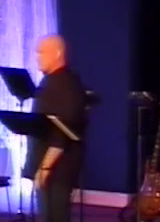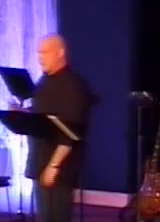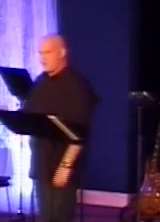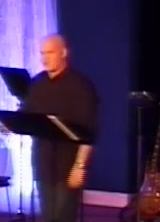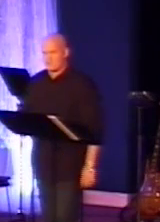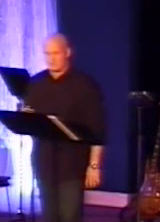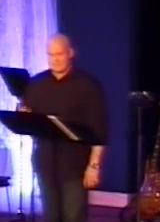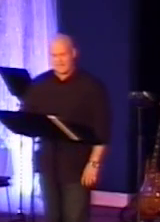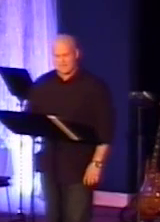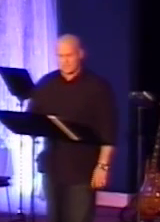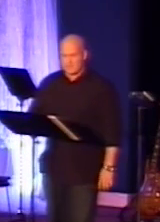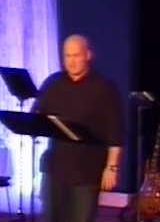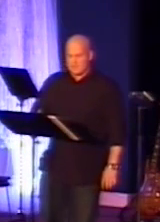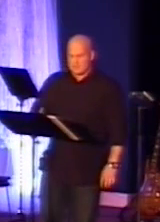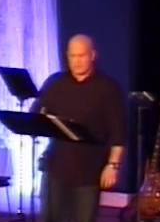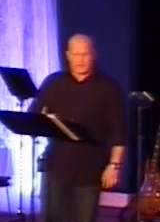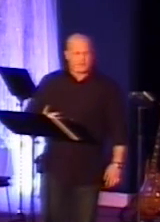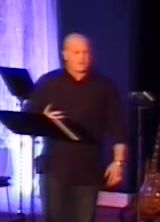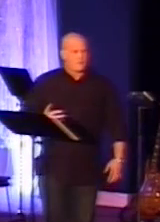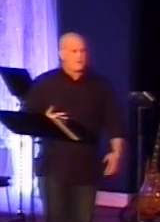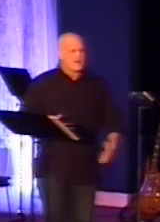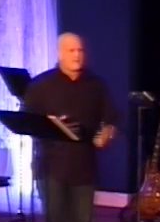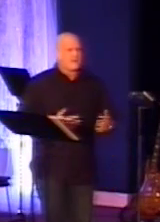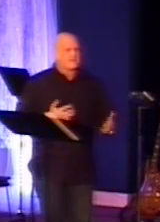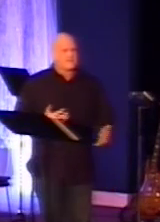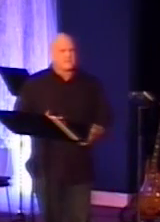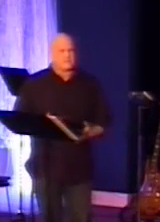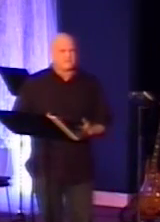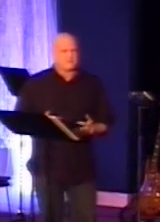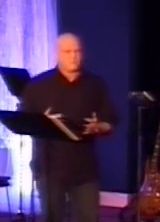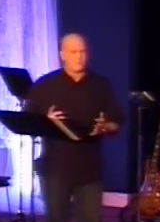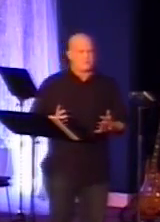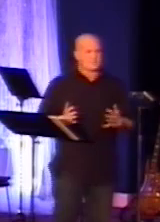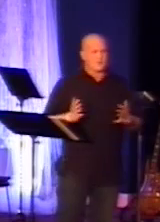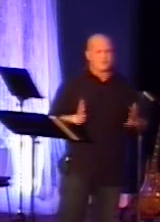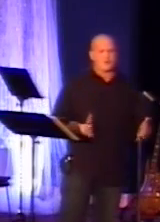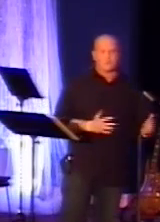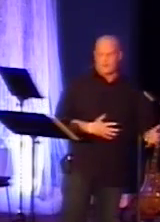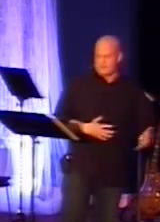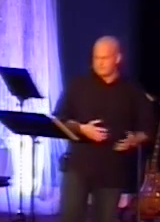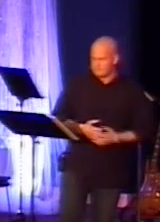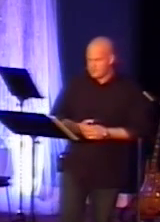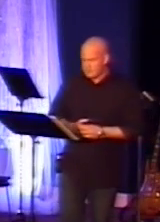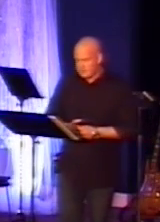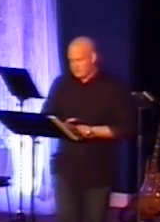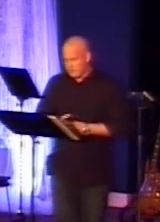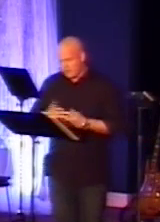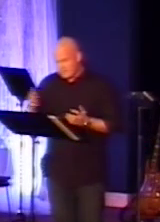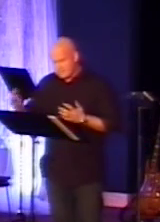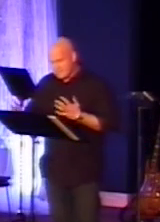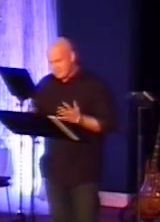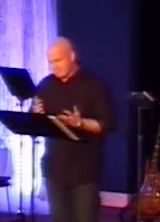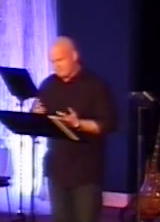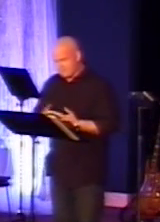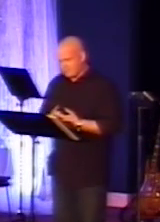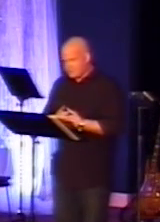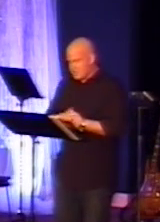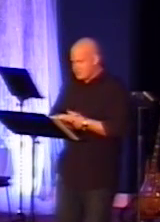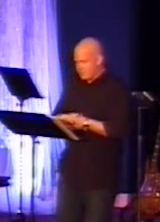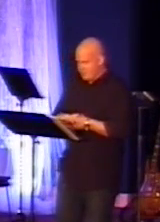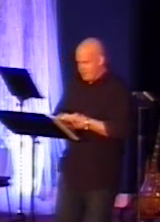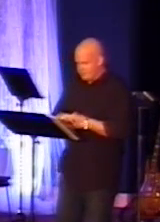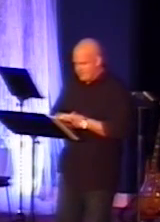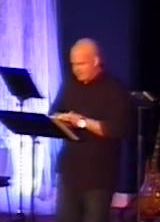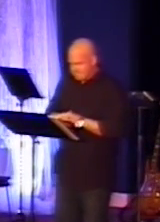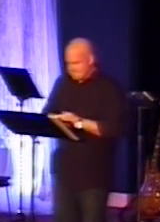This is a portion, a percentage, so that we have an idea of what's appropriate. And we're going to see some